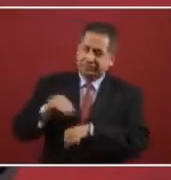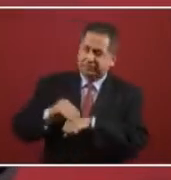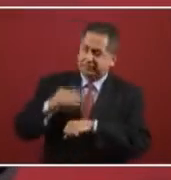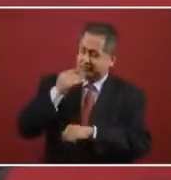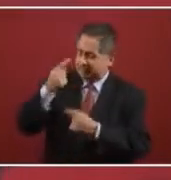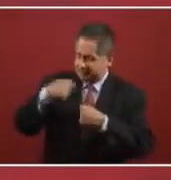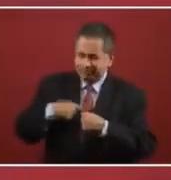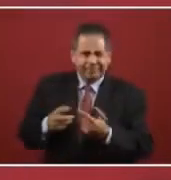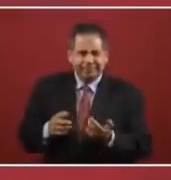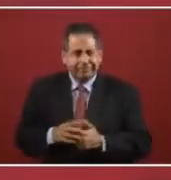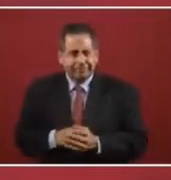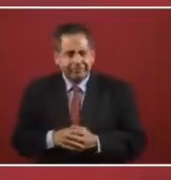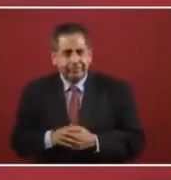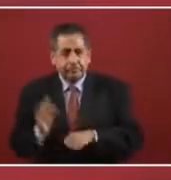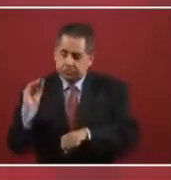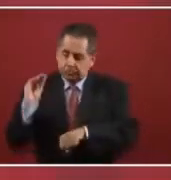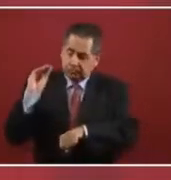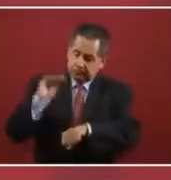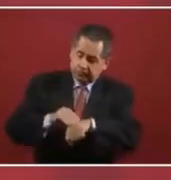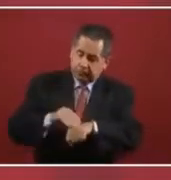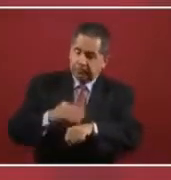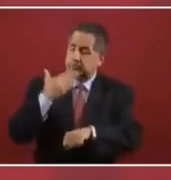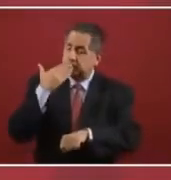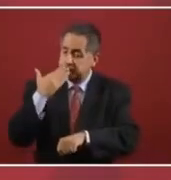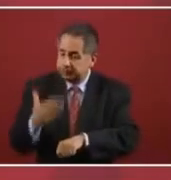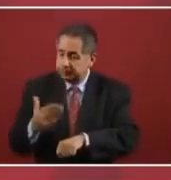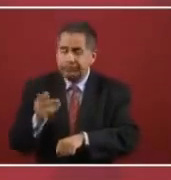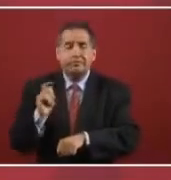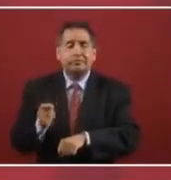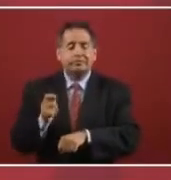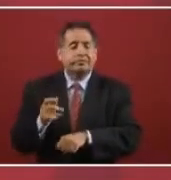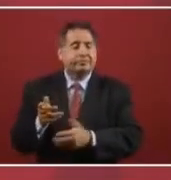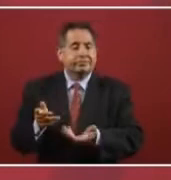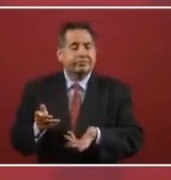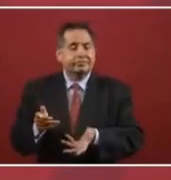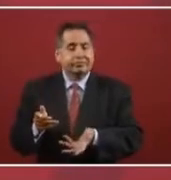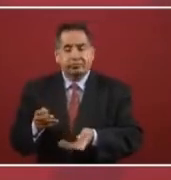It's not because of the government. It means to behave well